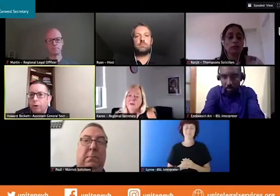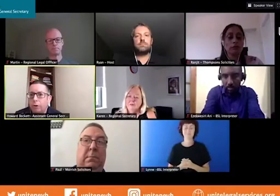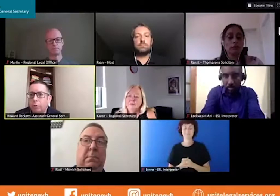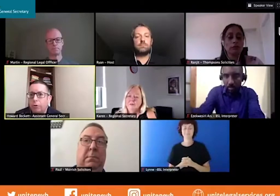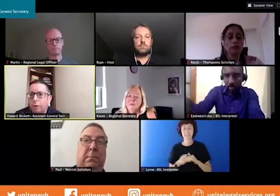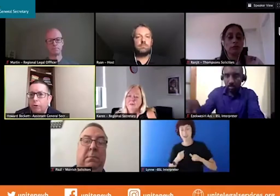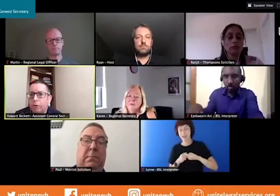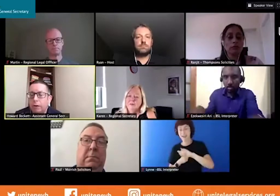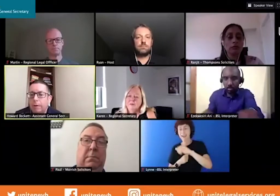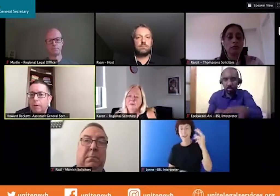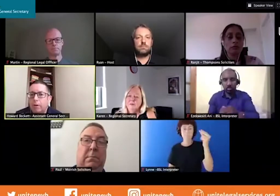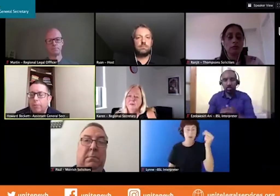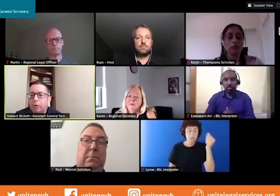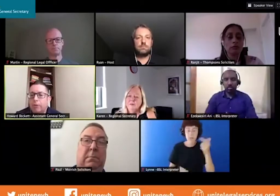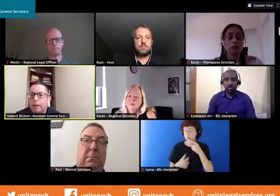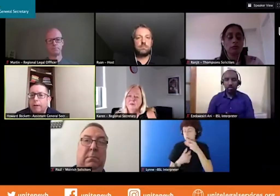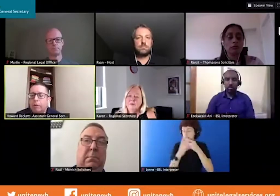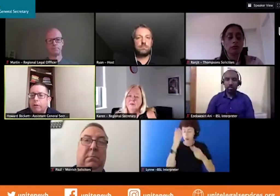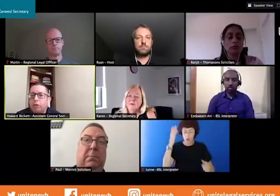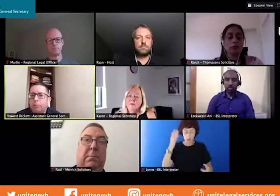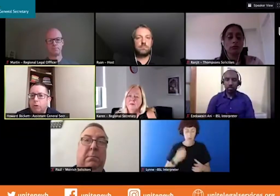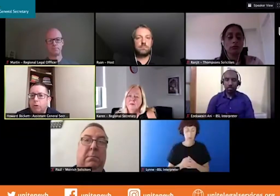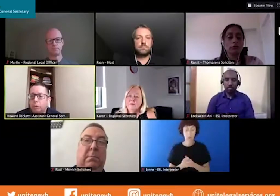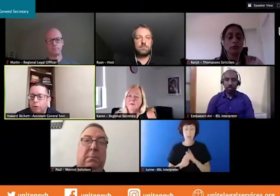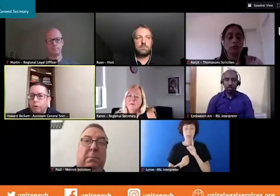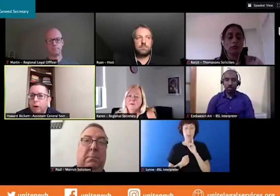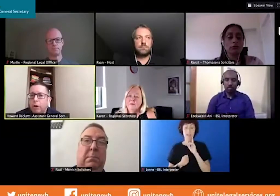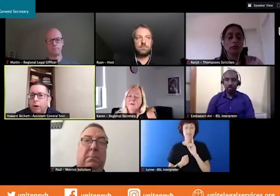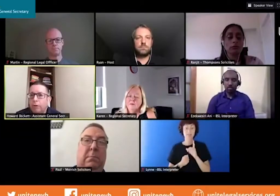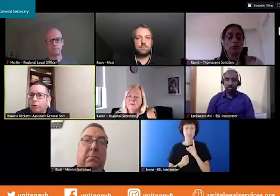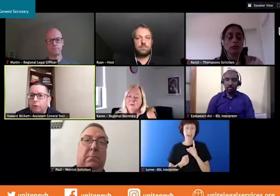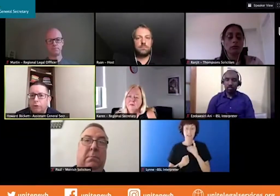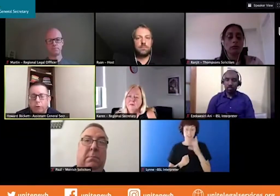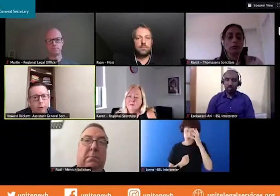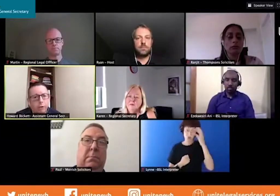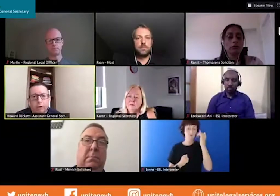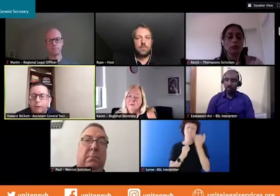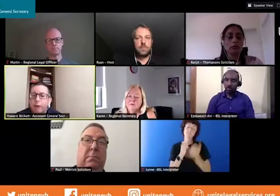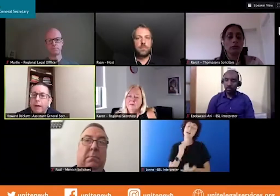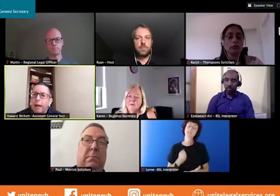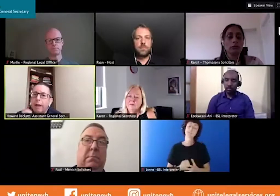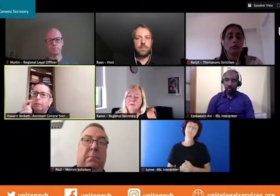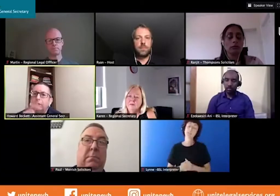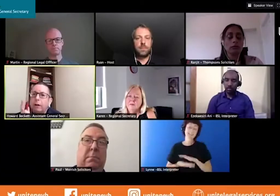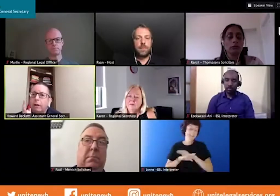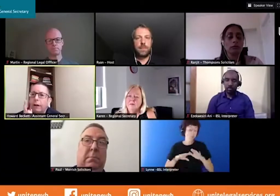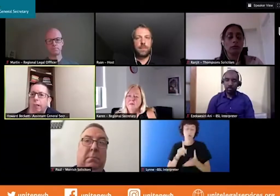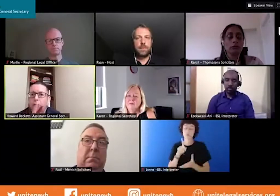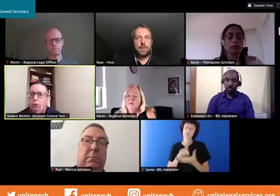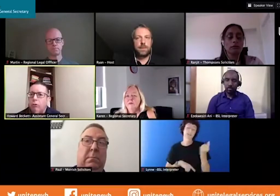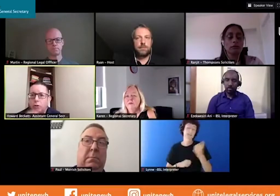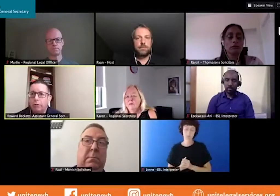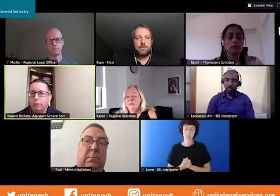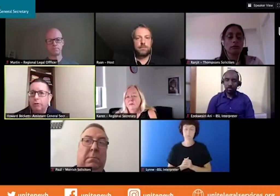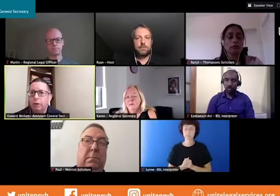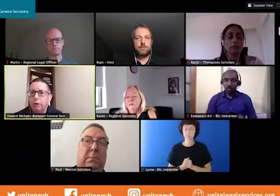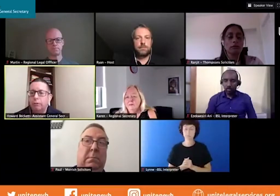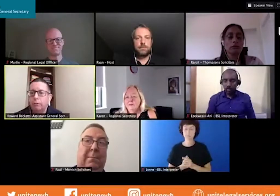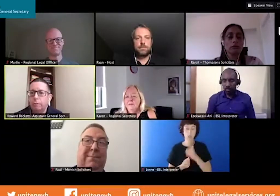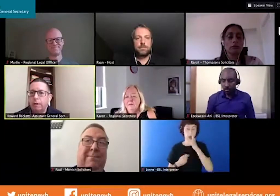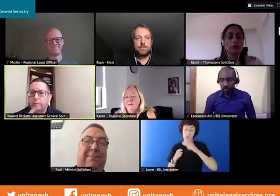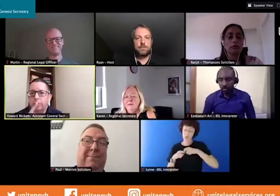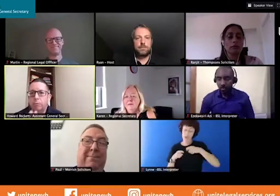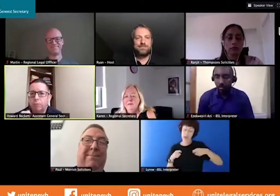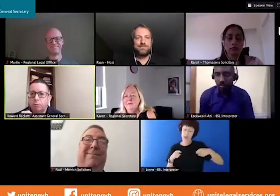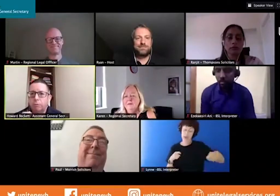this government's failings, and it should be called out as such, not a success. And listen, Karen, I could talk about this for another 40 minutes, but I won't.